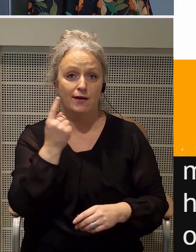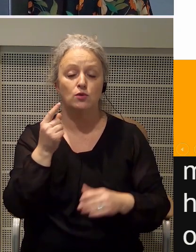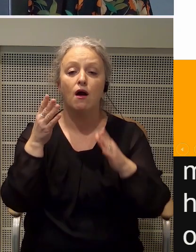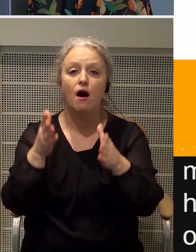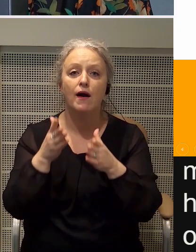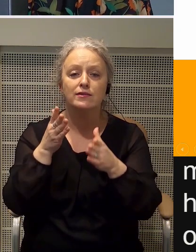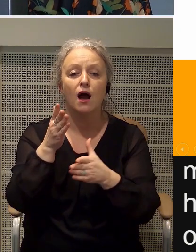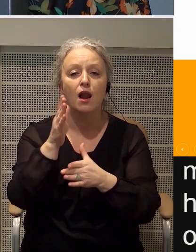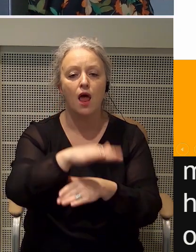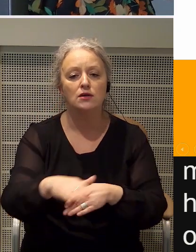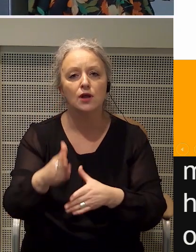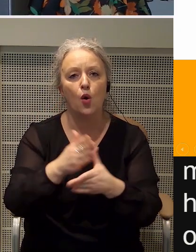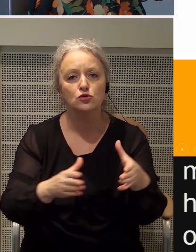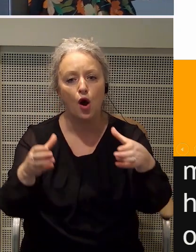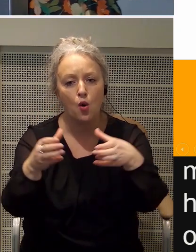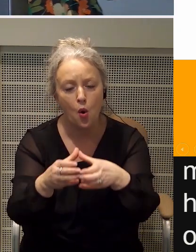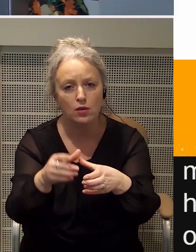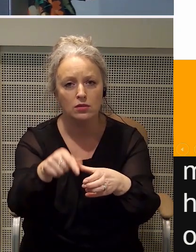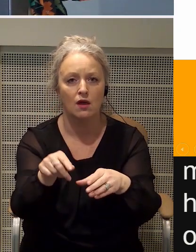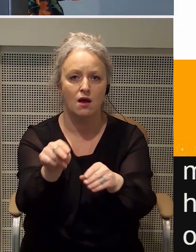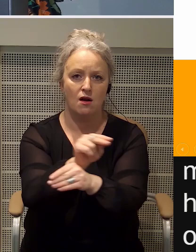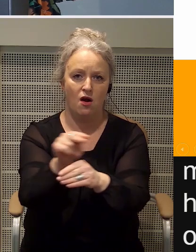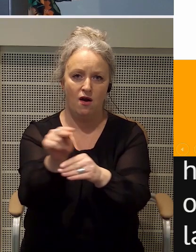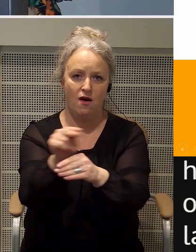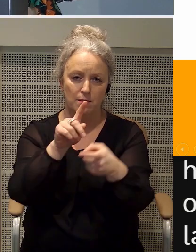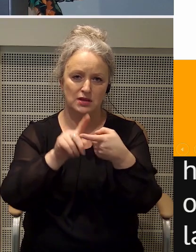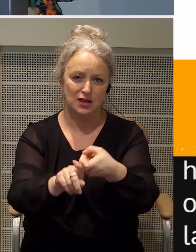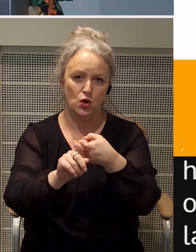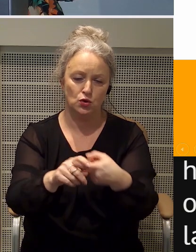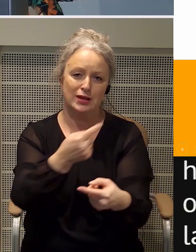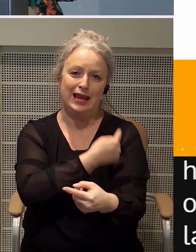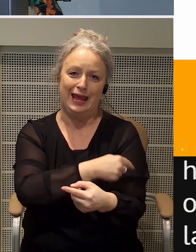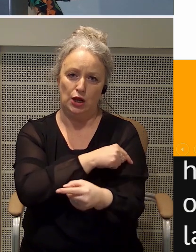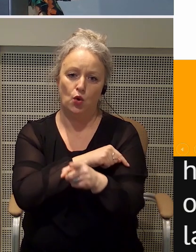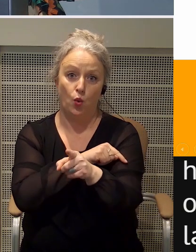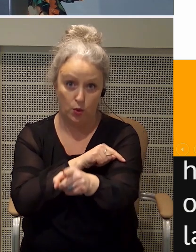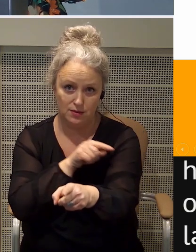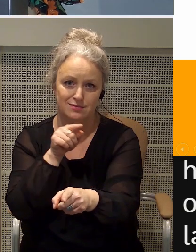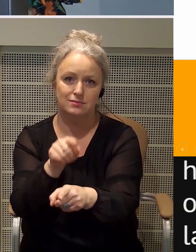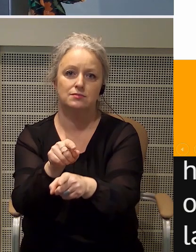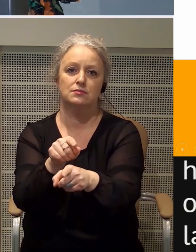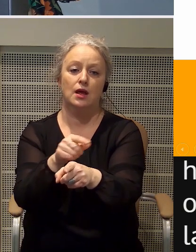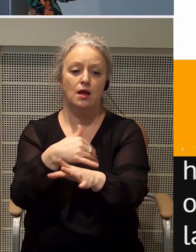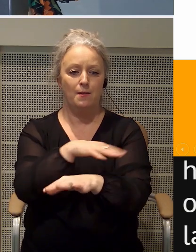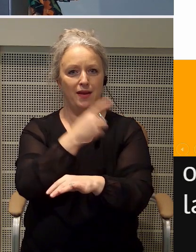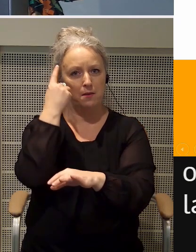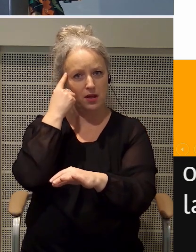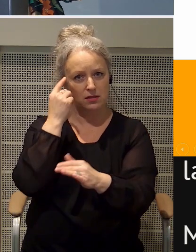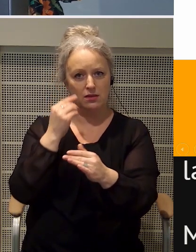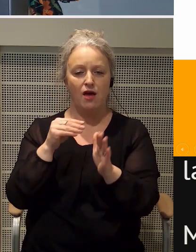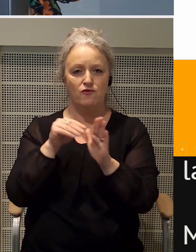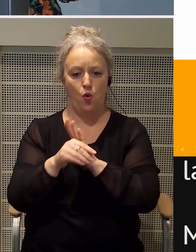financing for the local governments, except for the pediatric departments of the hospitals and the